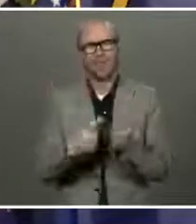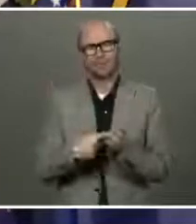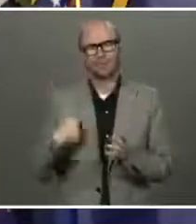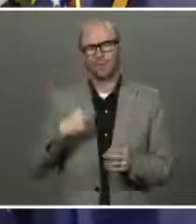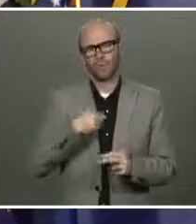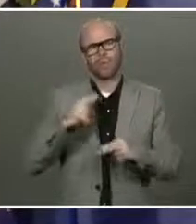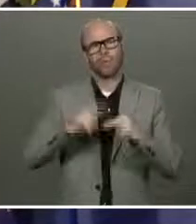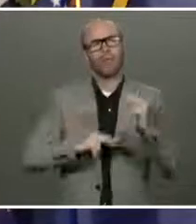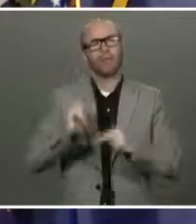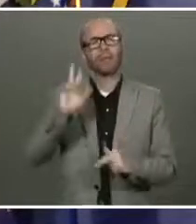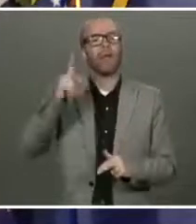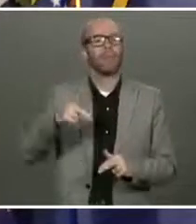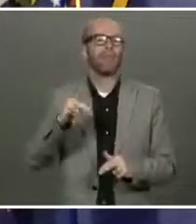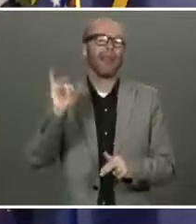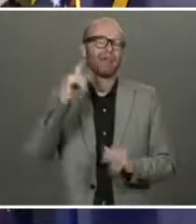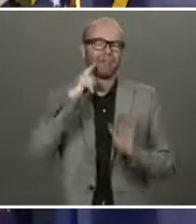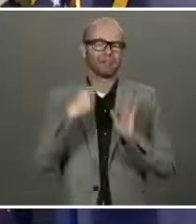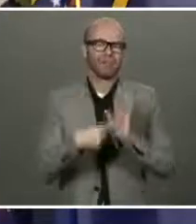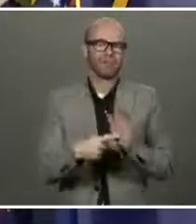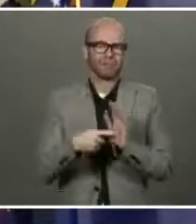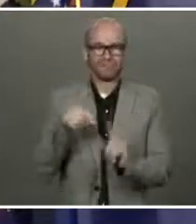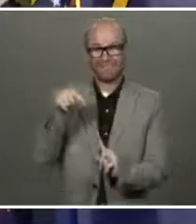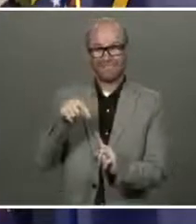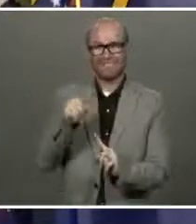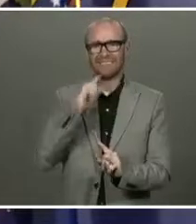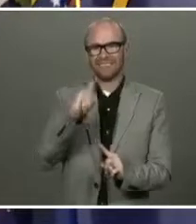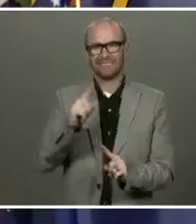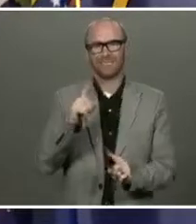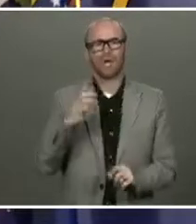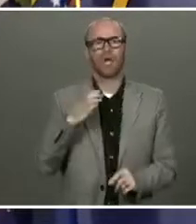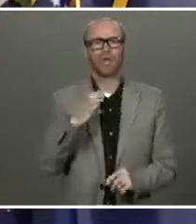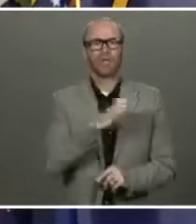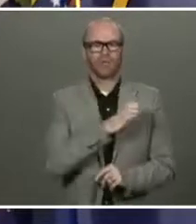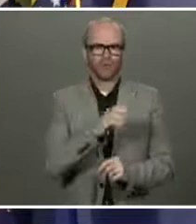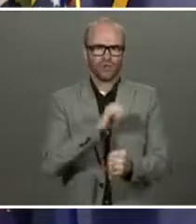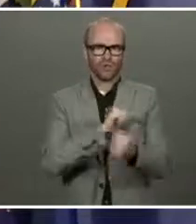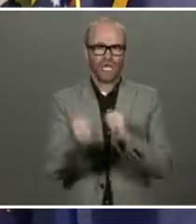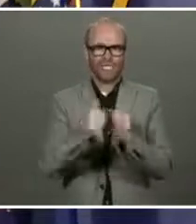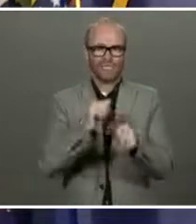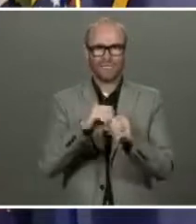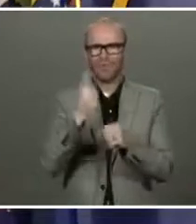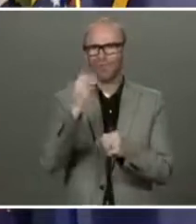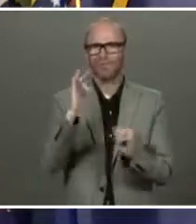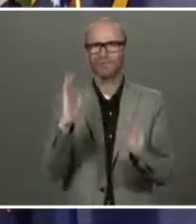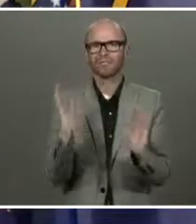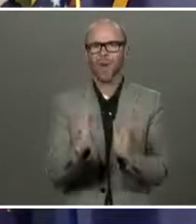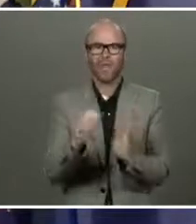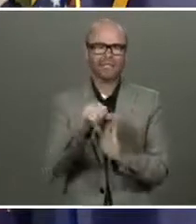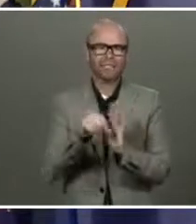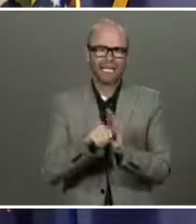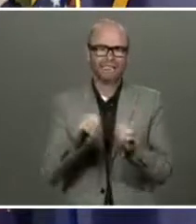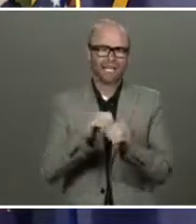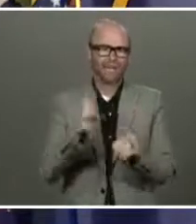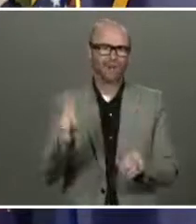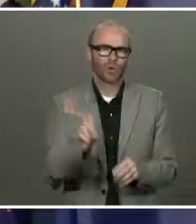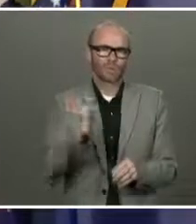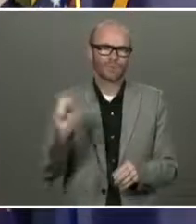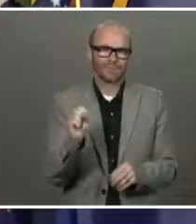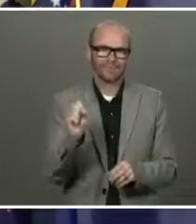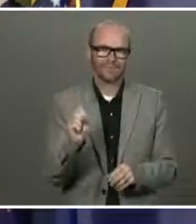things up. Like, this is a congressional race in one of the smallest states in the nation, right?